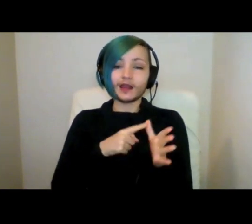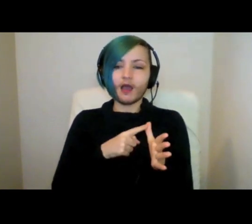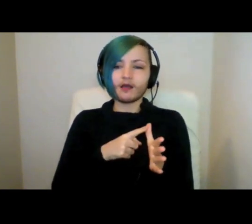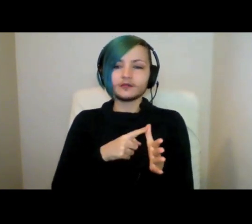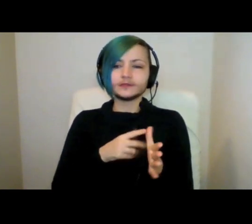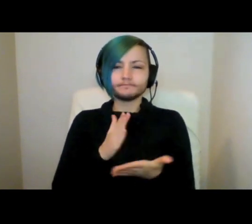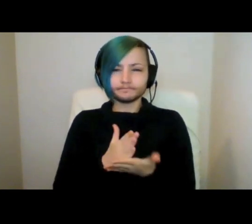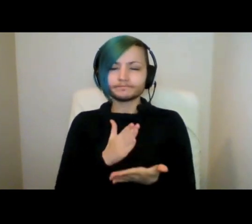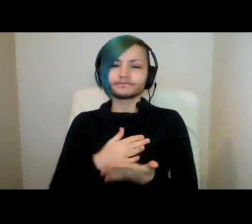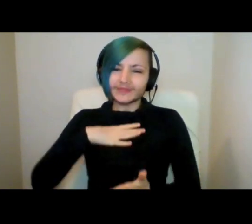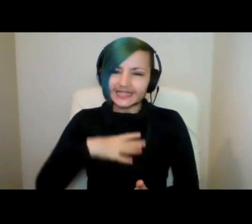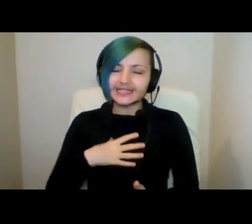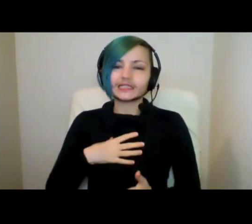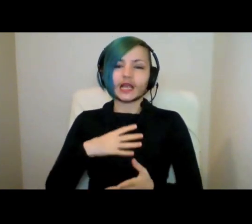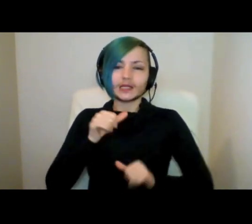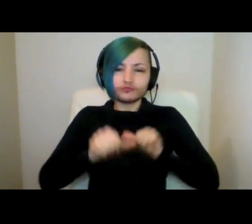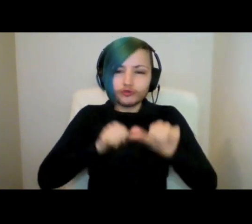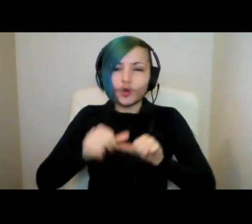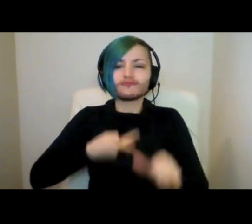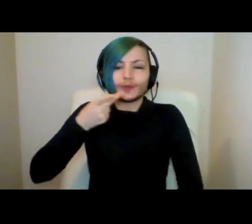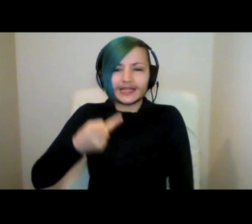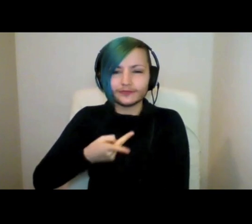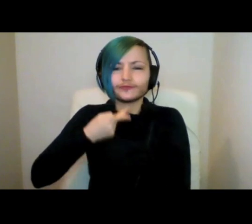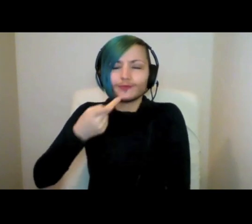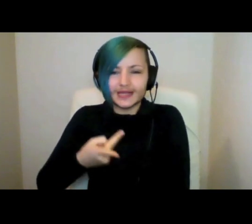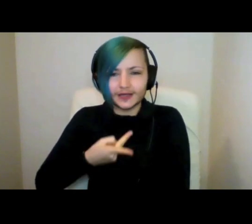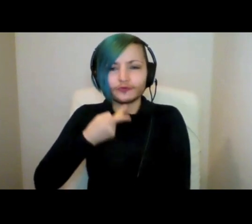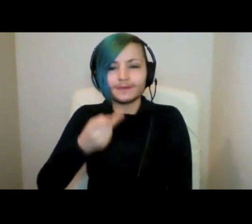processes, to repeat marks, making lines,